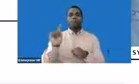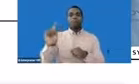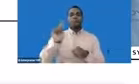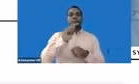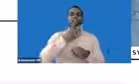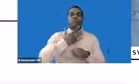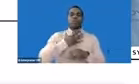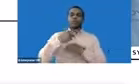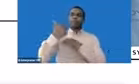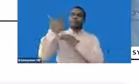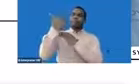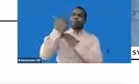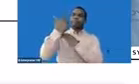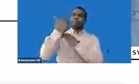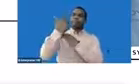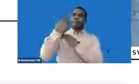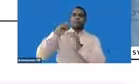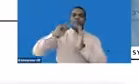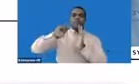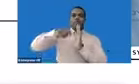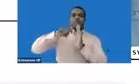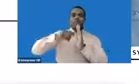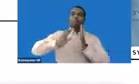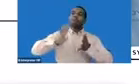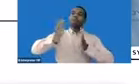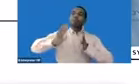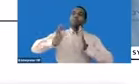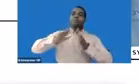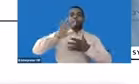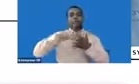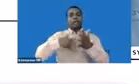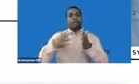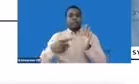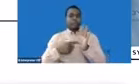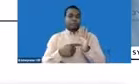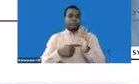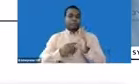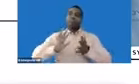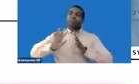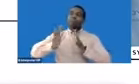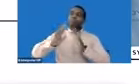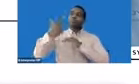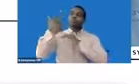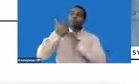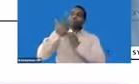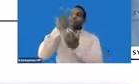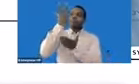extremely useful. And it's one of the 30 recommendations.